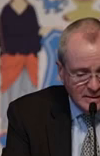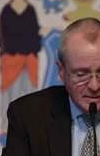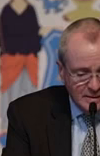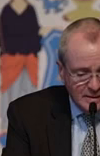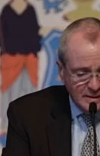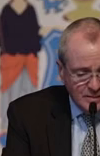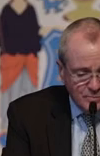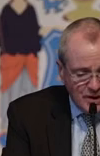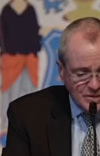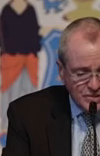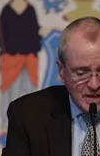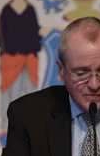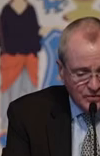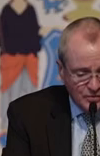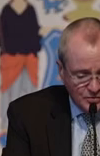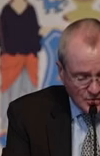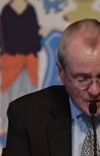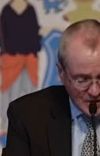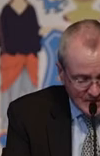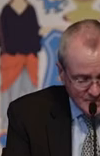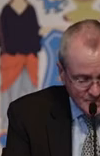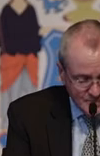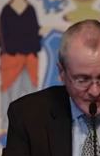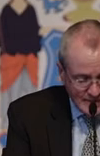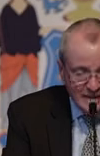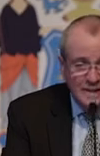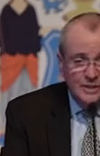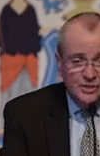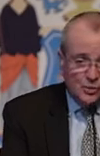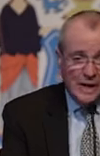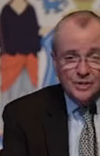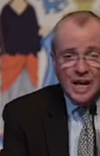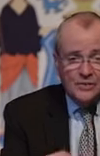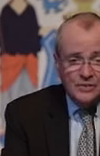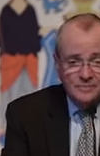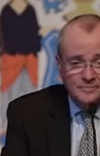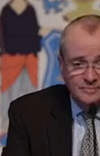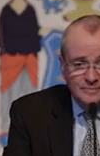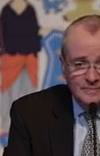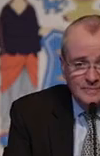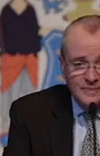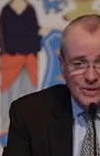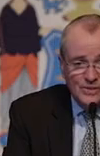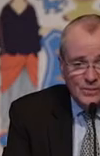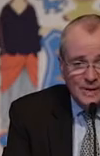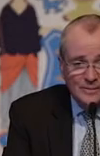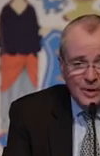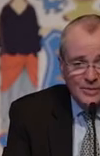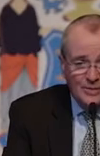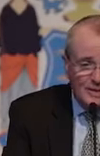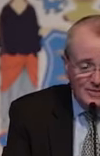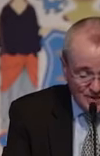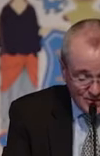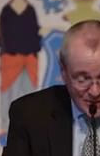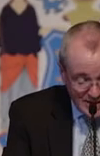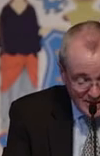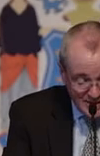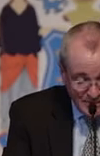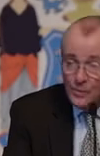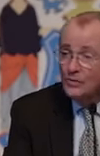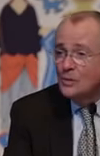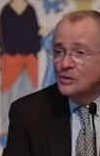Godspeed the precious life of her sister Darlene. Darell Johnson. There's Darell, both on the left and the